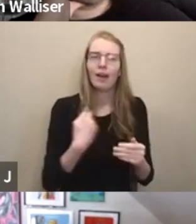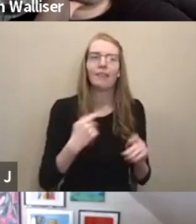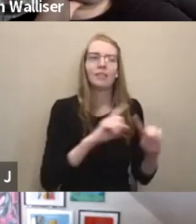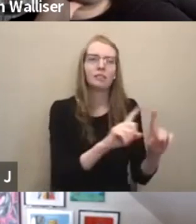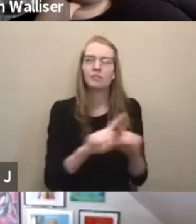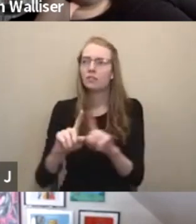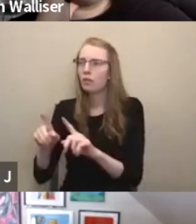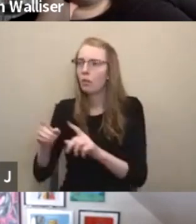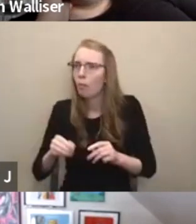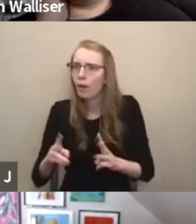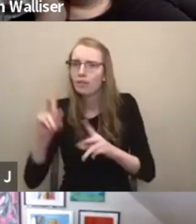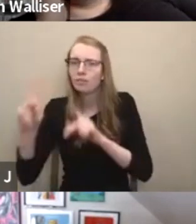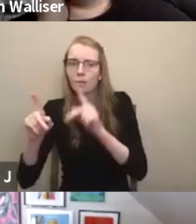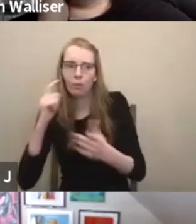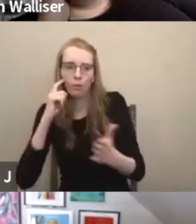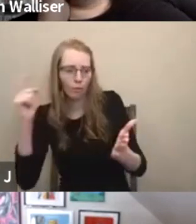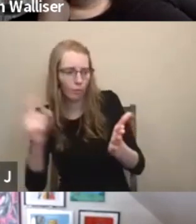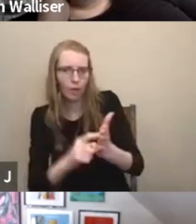Yeah. Yeah,